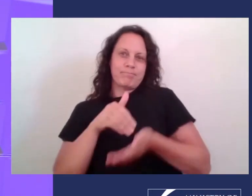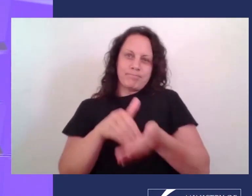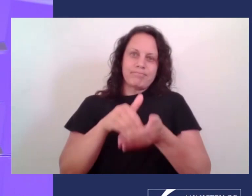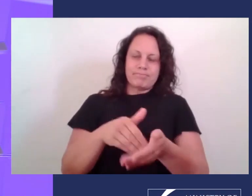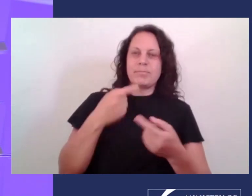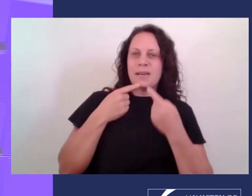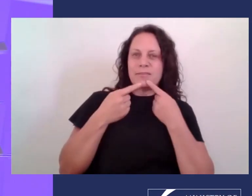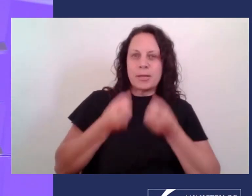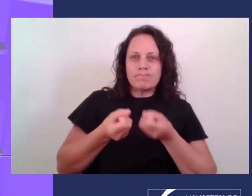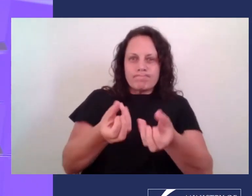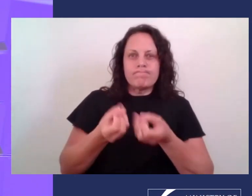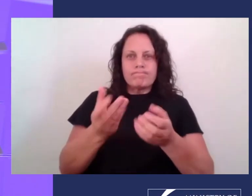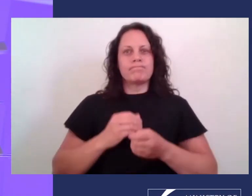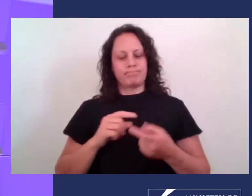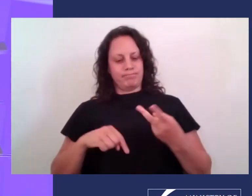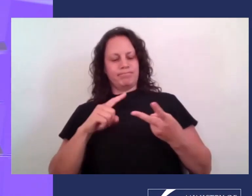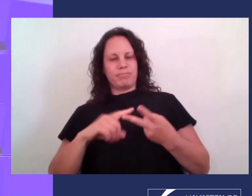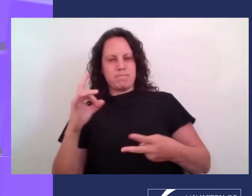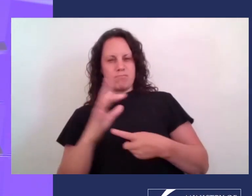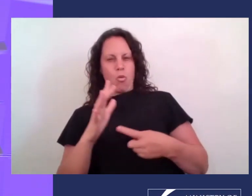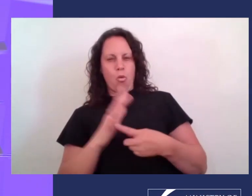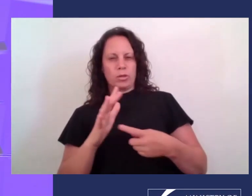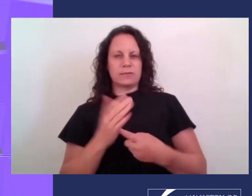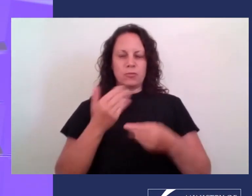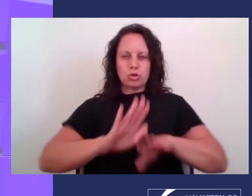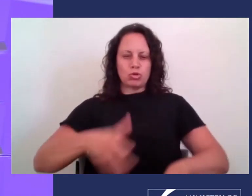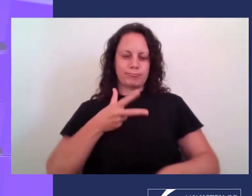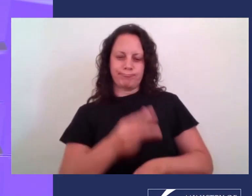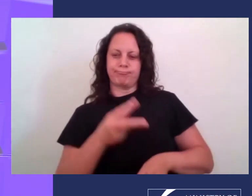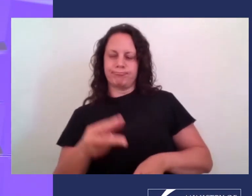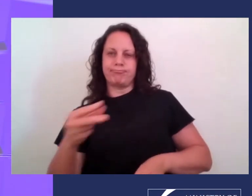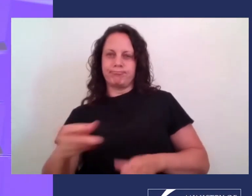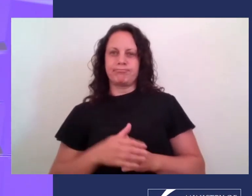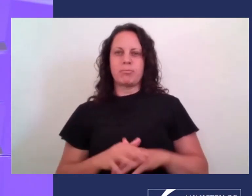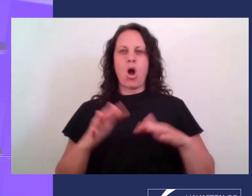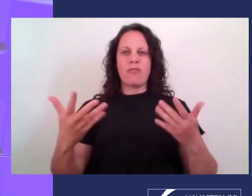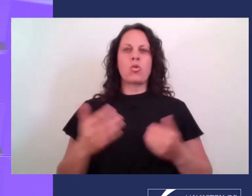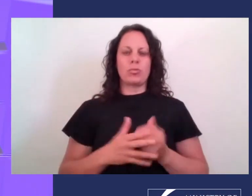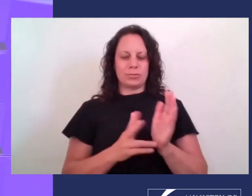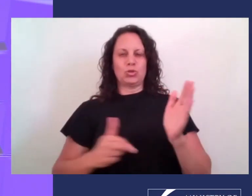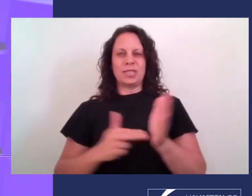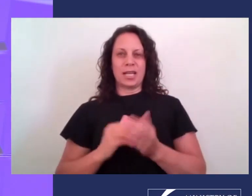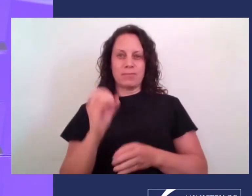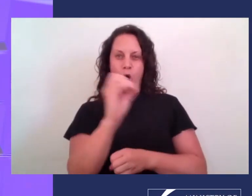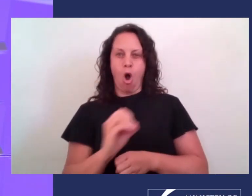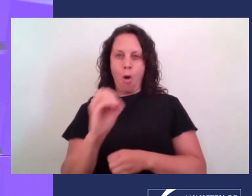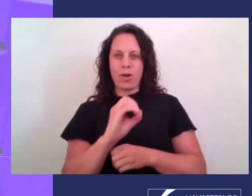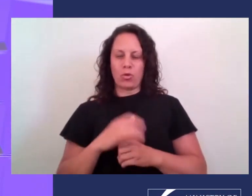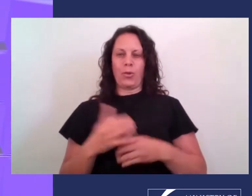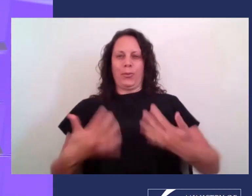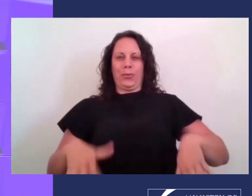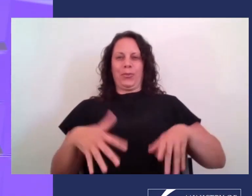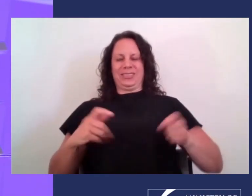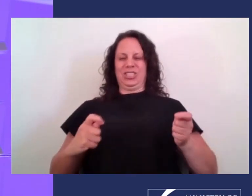tamariki to get vaccinated. So given the changing situation with Omicron in our communities, this discussion is even more